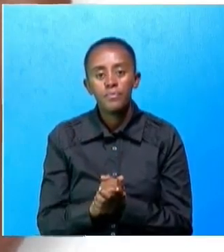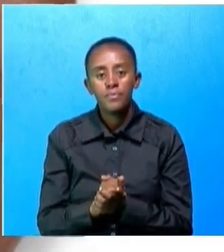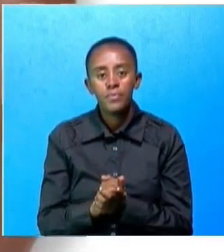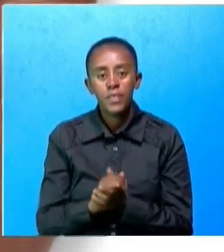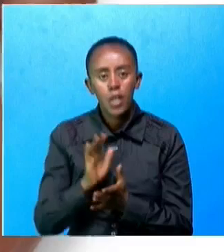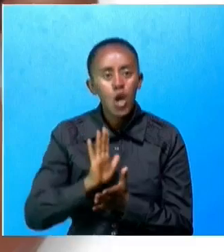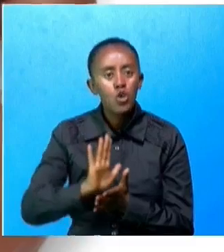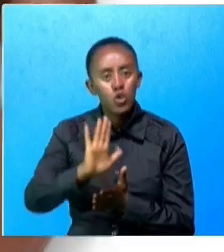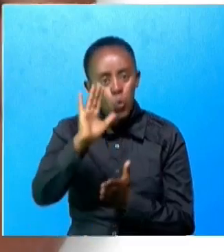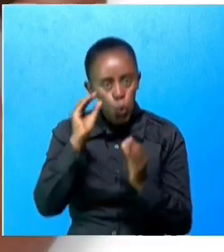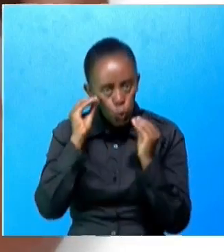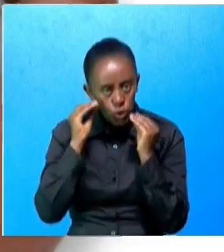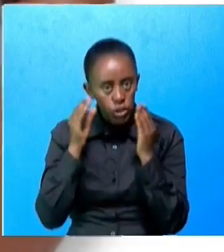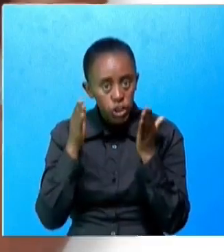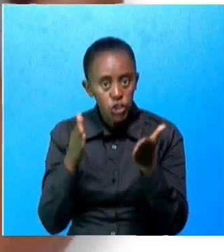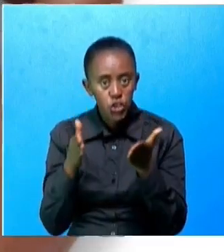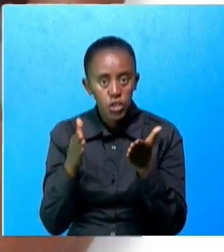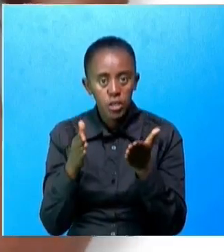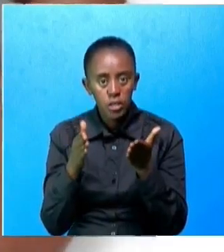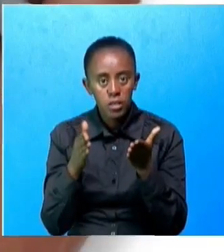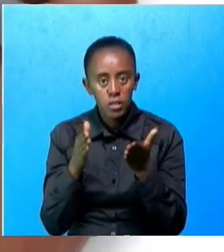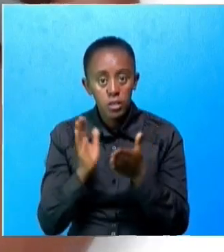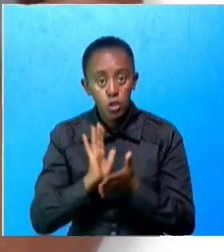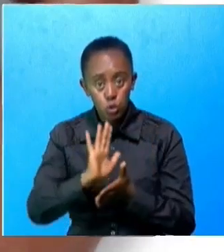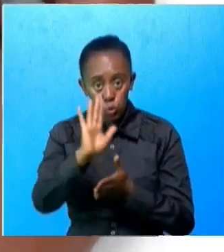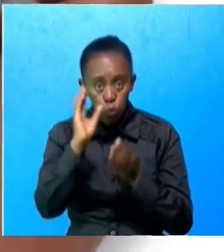your teacher